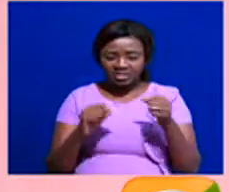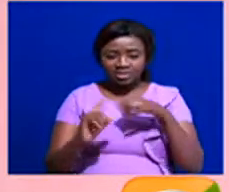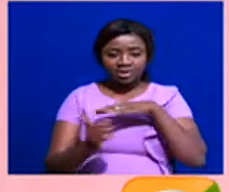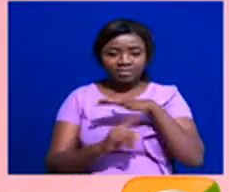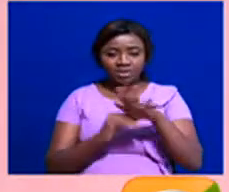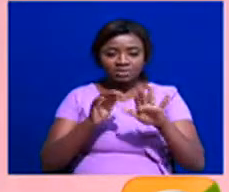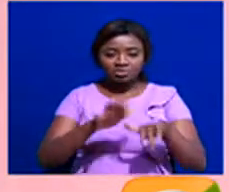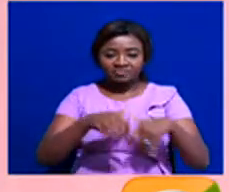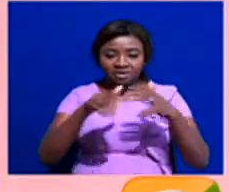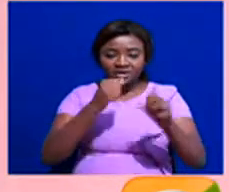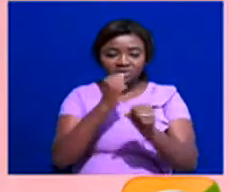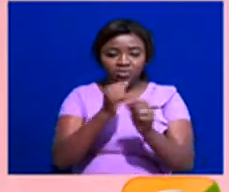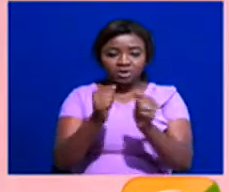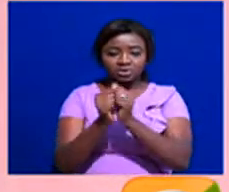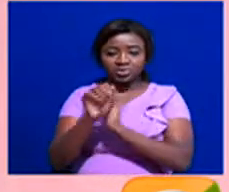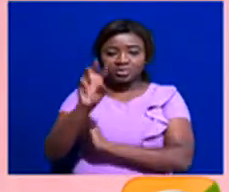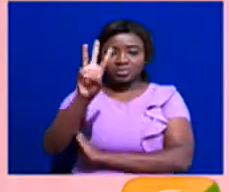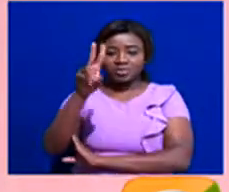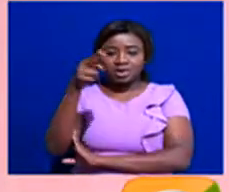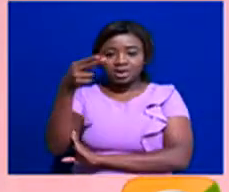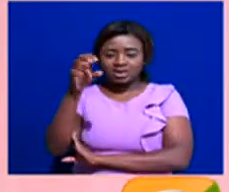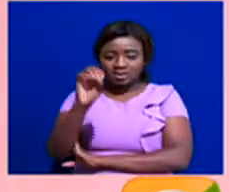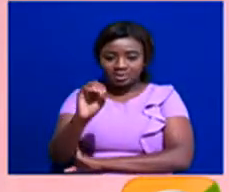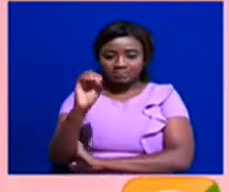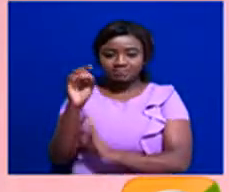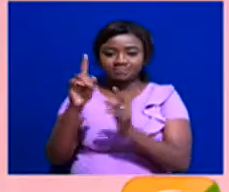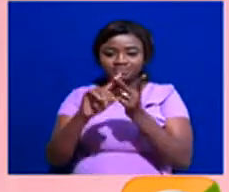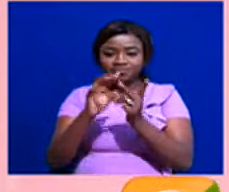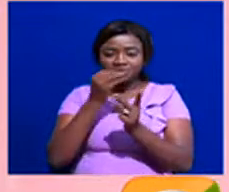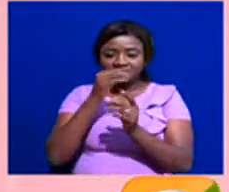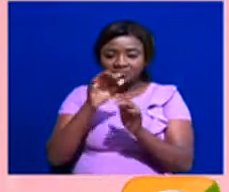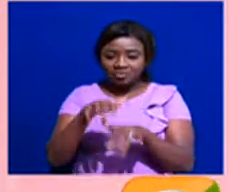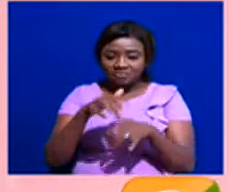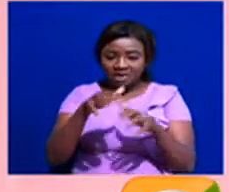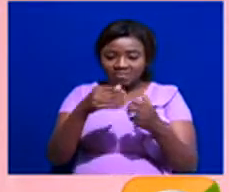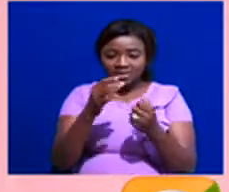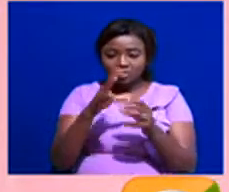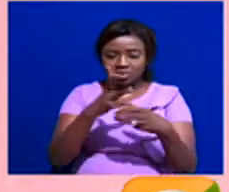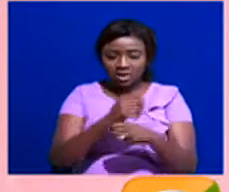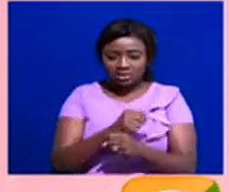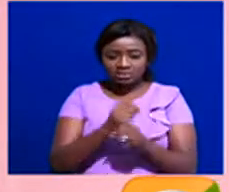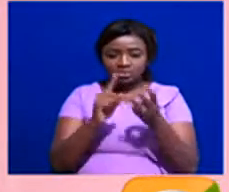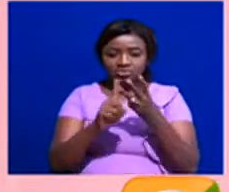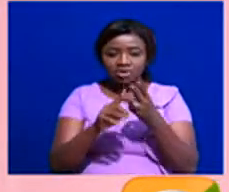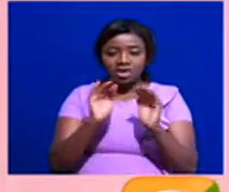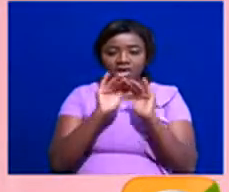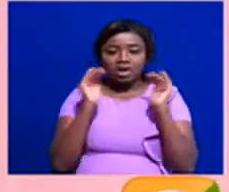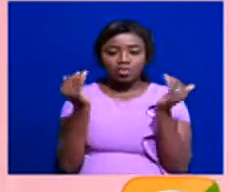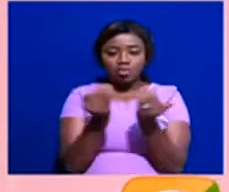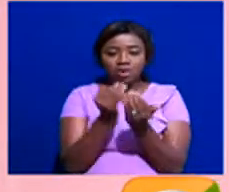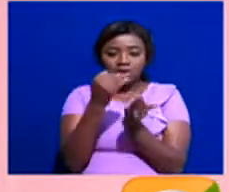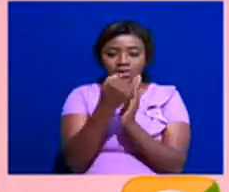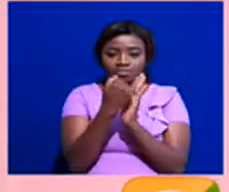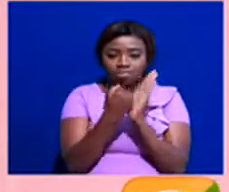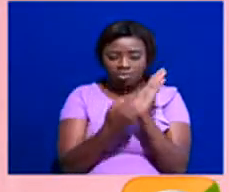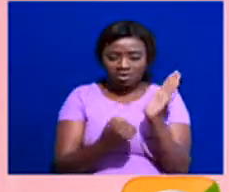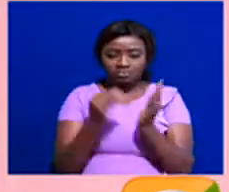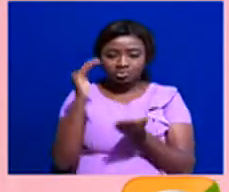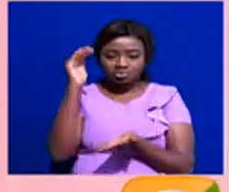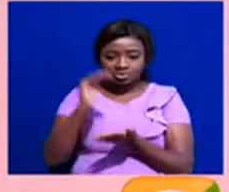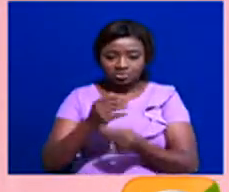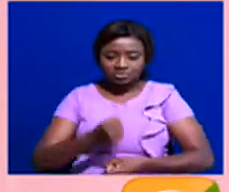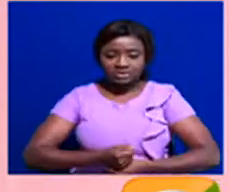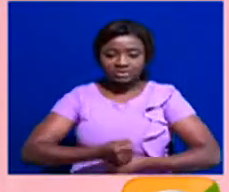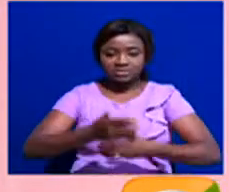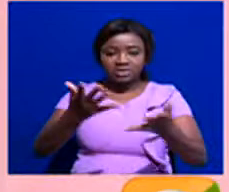Health Organization, Food Agricultural Organization, and World Food Program to reduce supply of